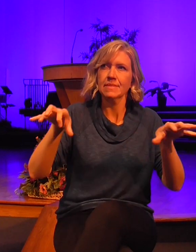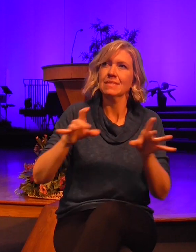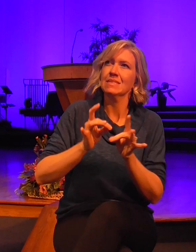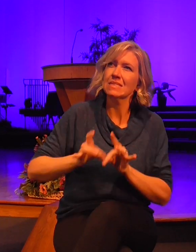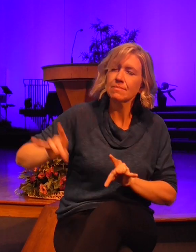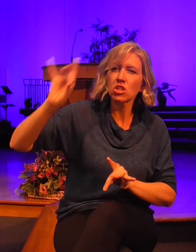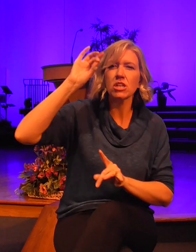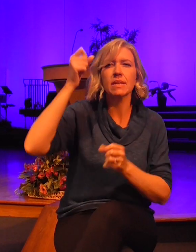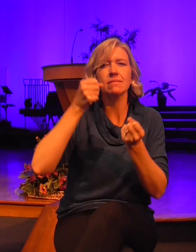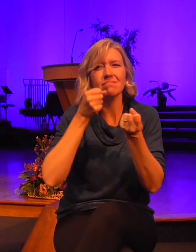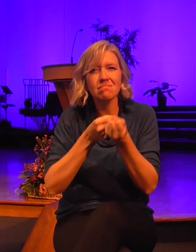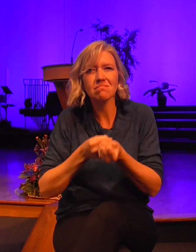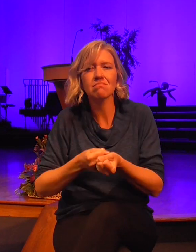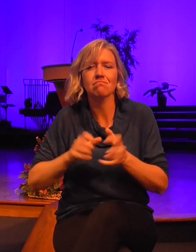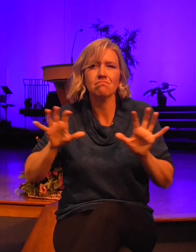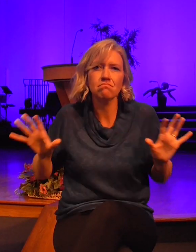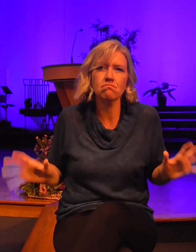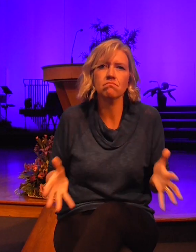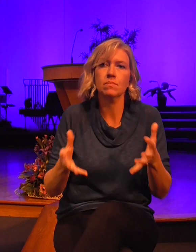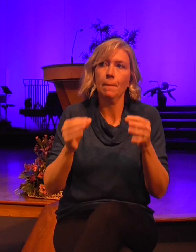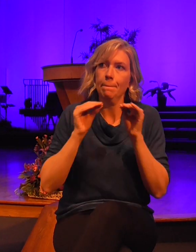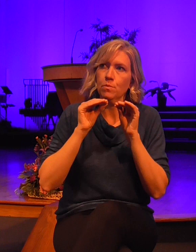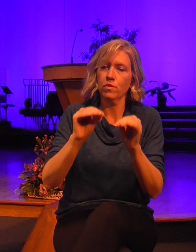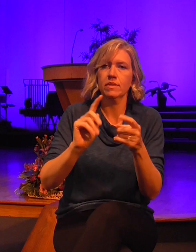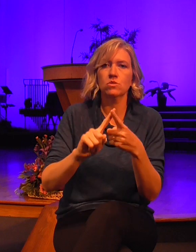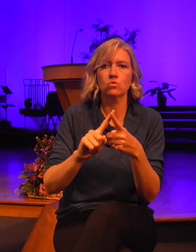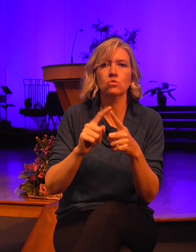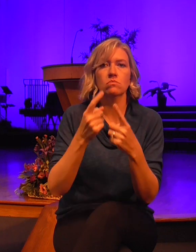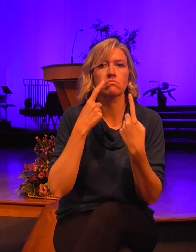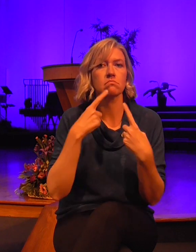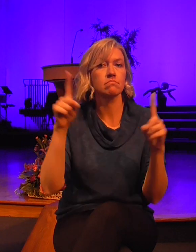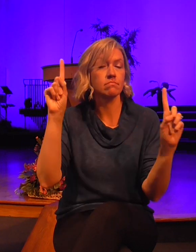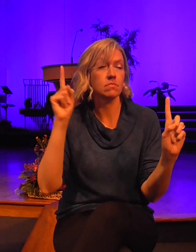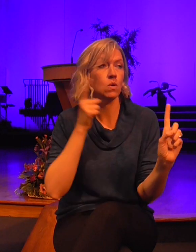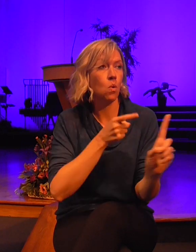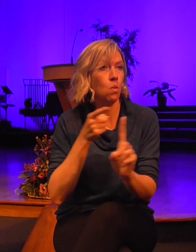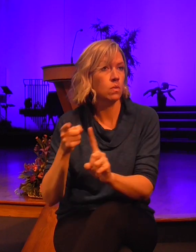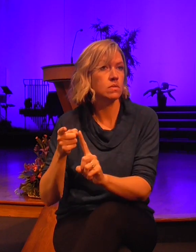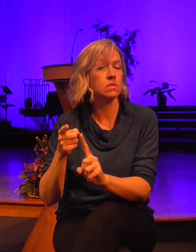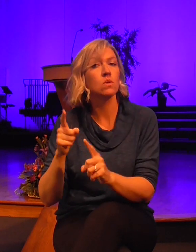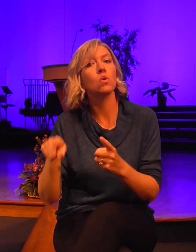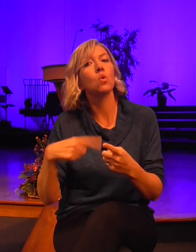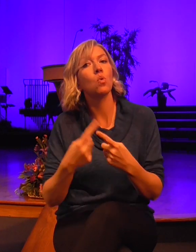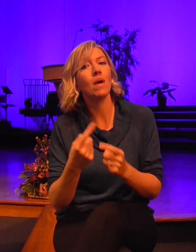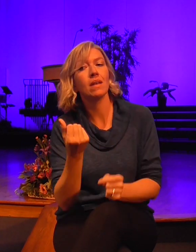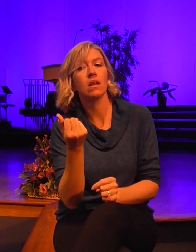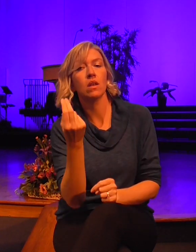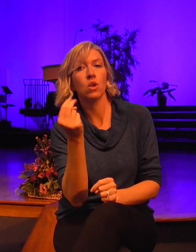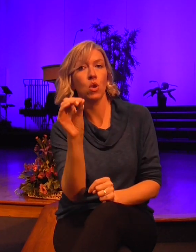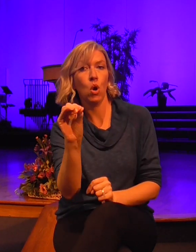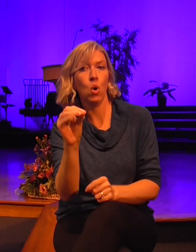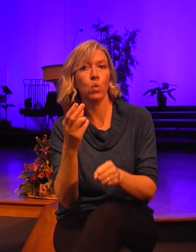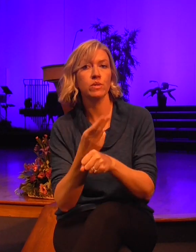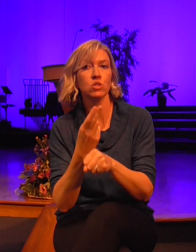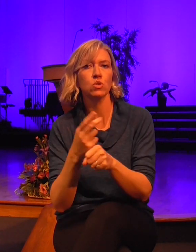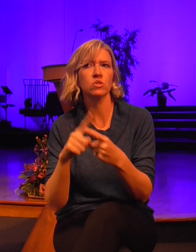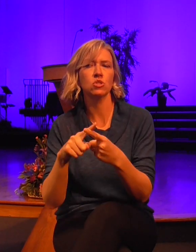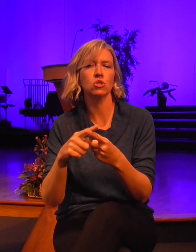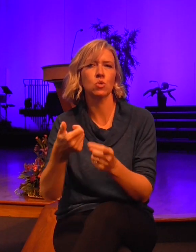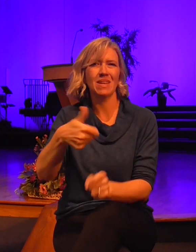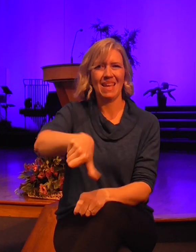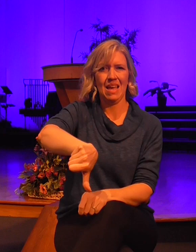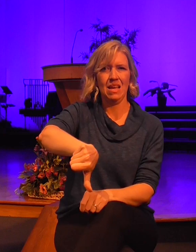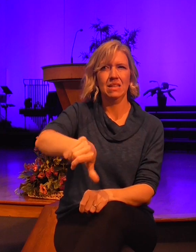us creatively to achieve our goals. When our no is used to negate, it's like playing